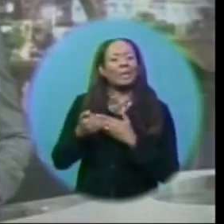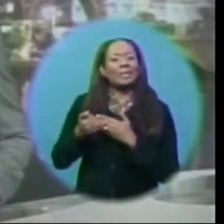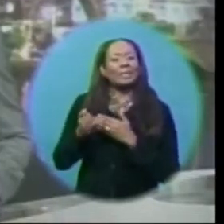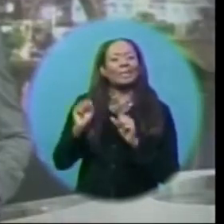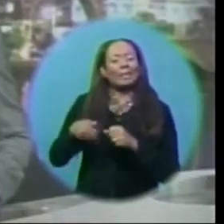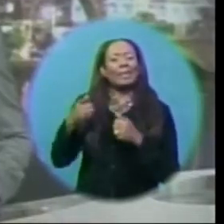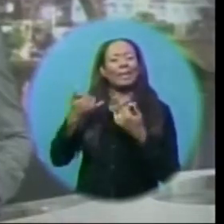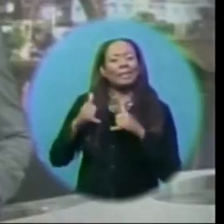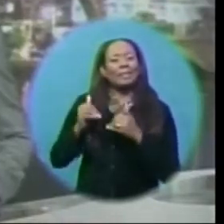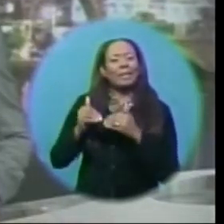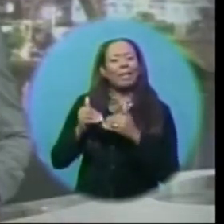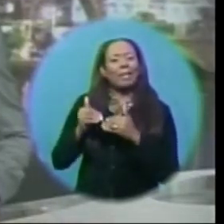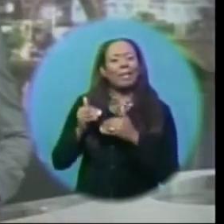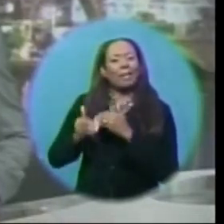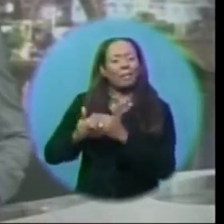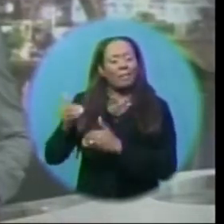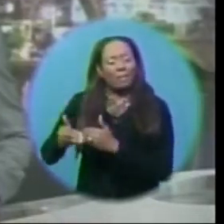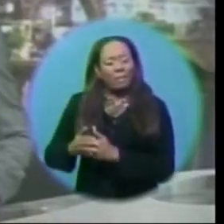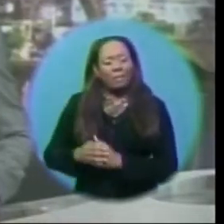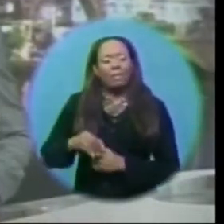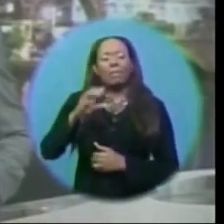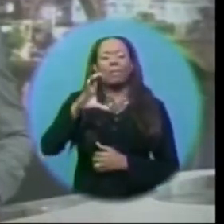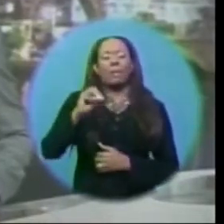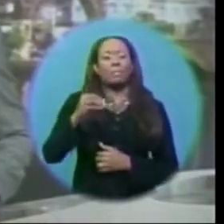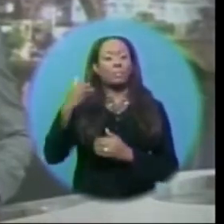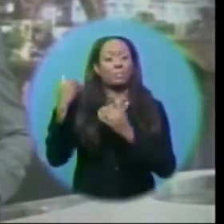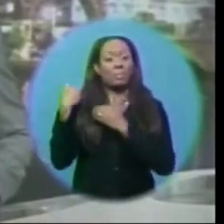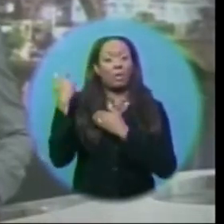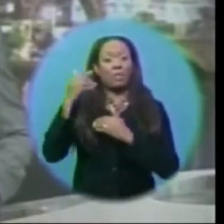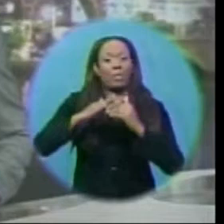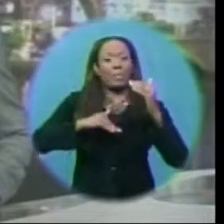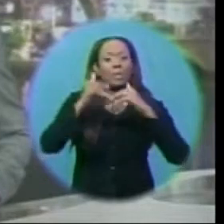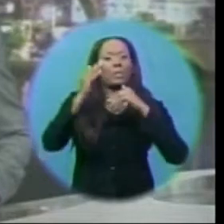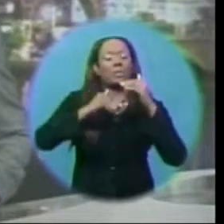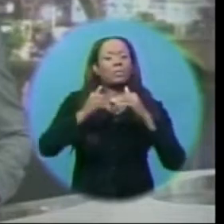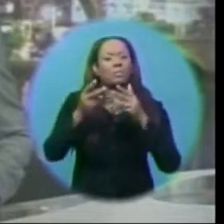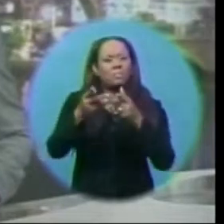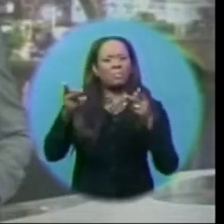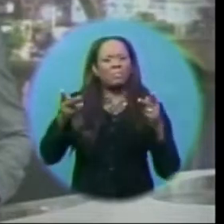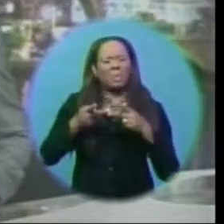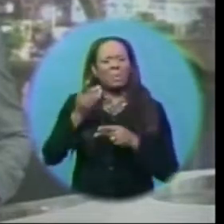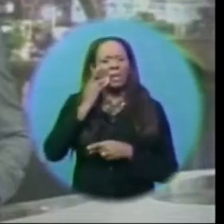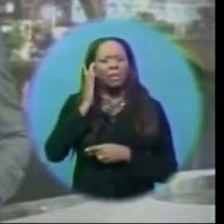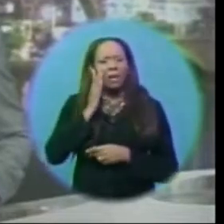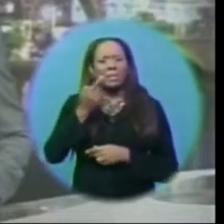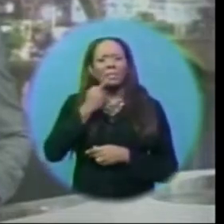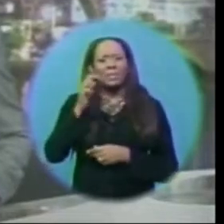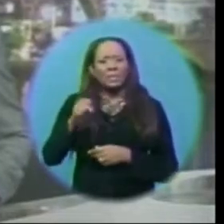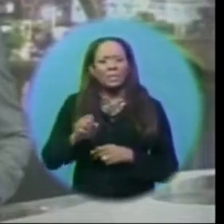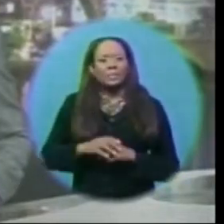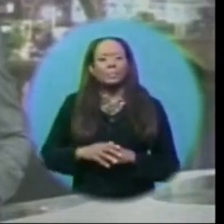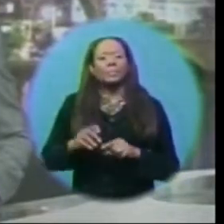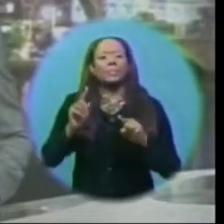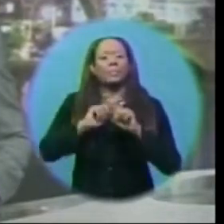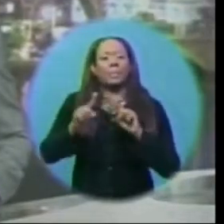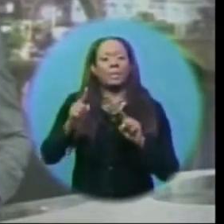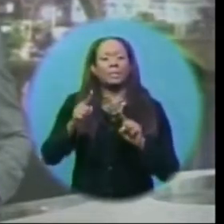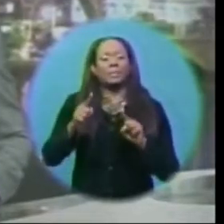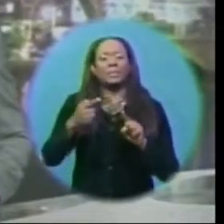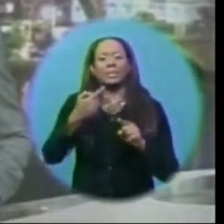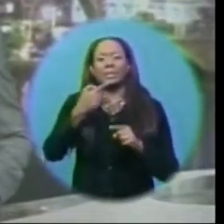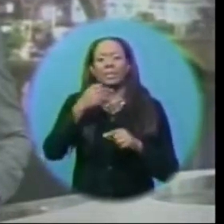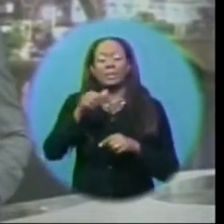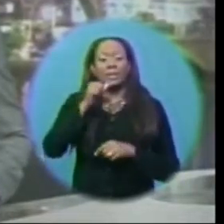Development Incorporated, the company responsible for building the property. Yesterday, Justice Sonia Richards upheld the 3 grounds on which attorney-at-law